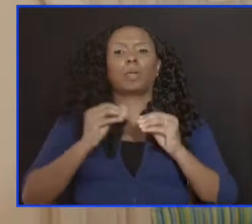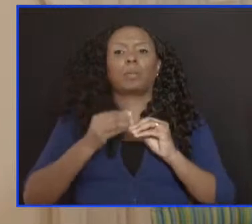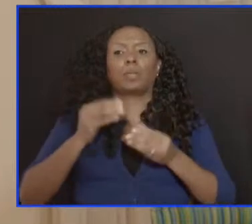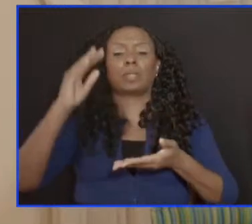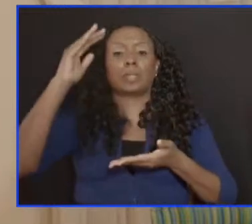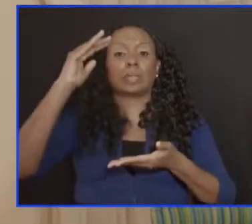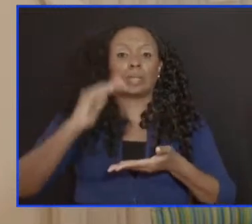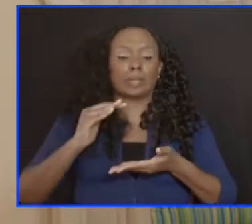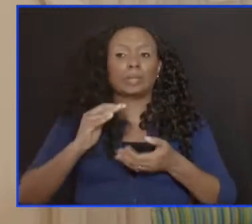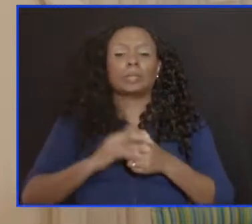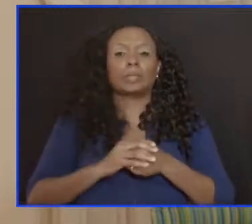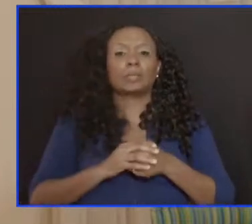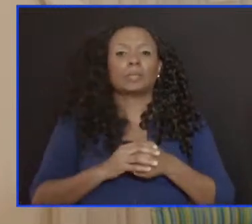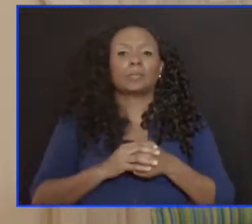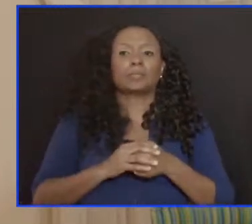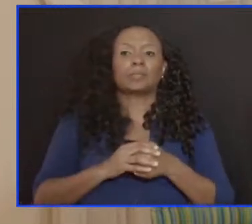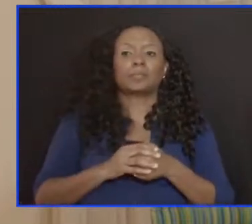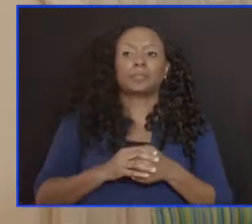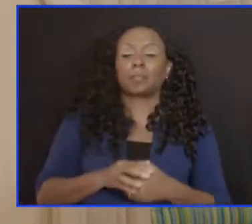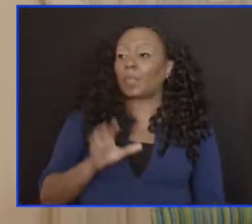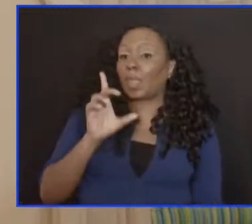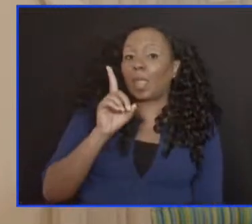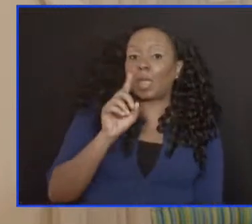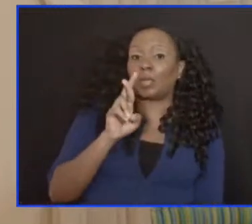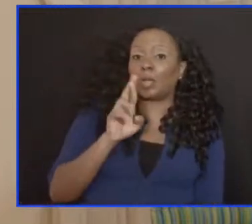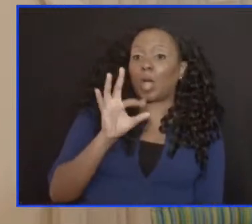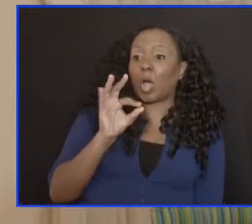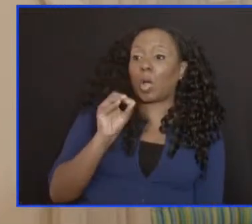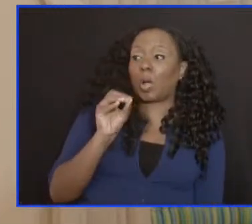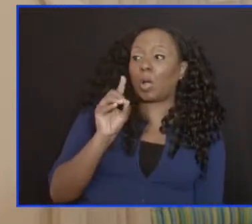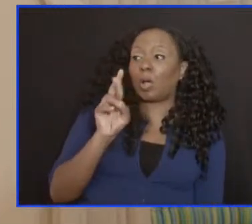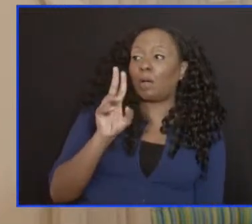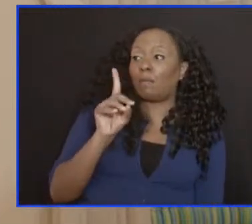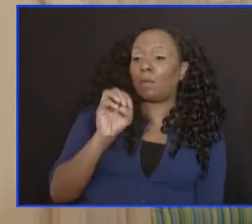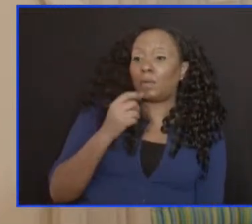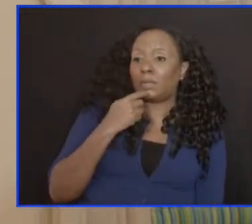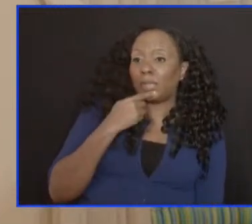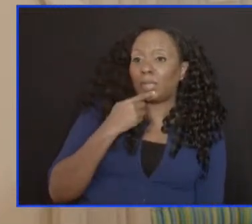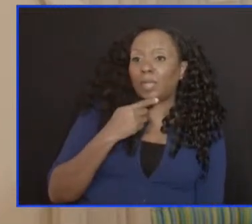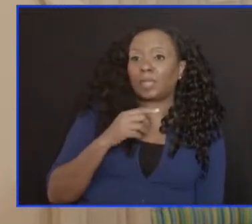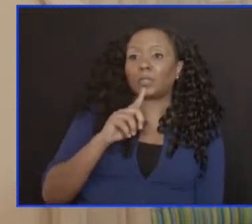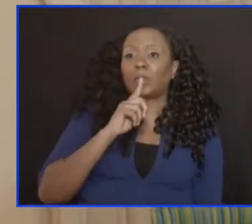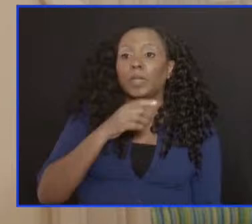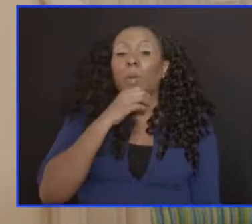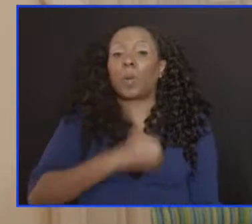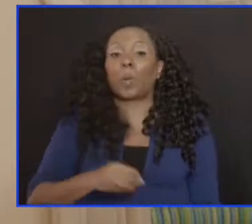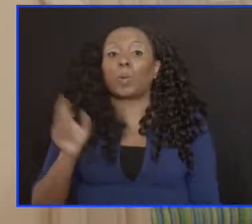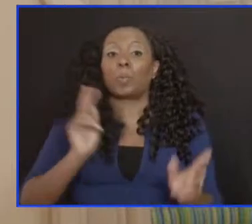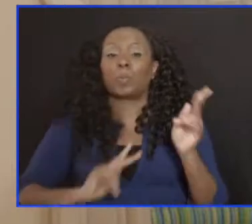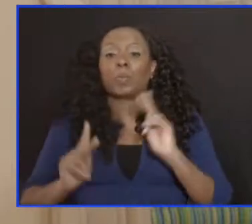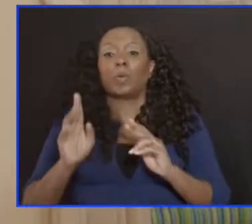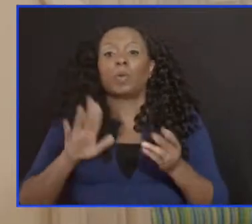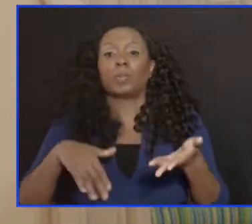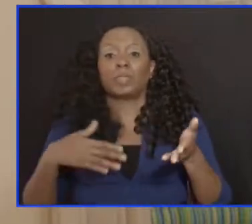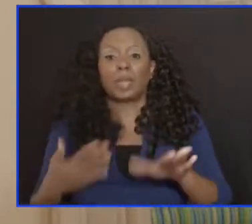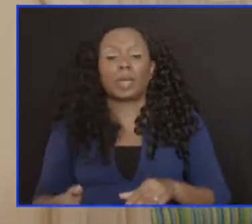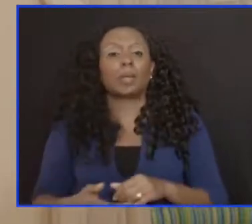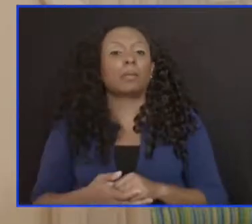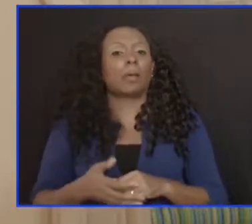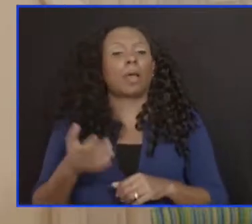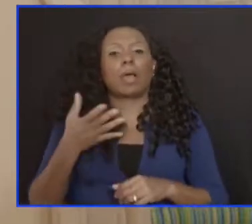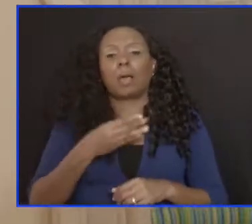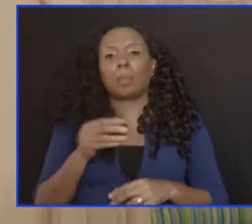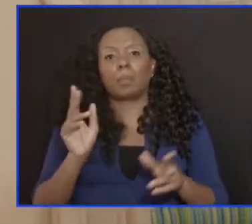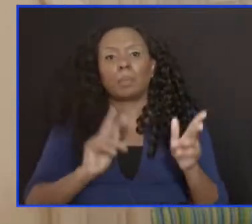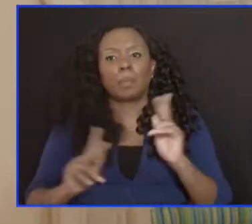Dr. Forde would also have mentioned that first of all, it's elderly people who are dying. It is probably people who are unvaccinated. It is